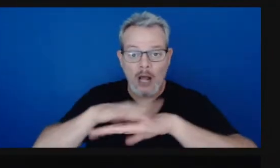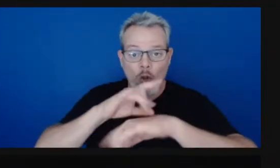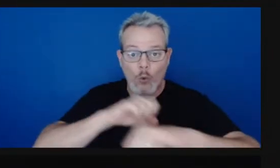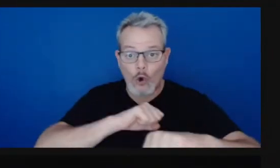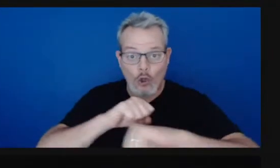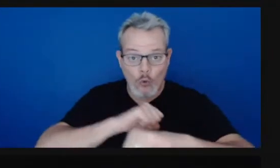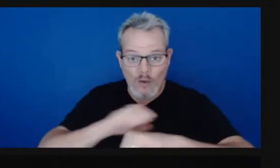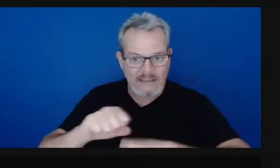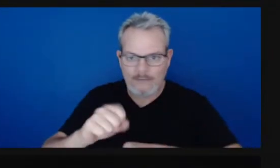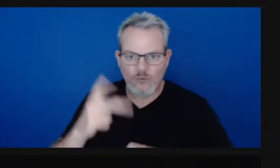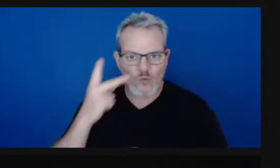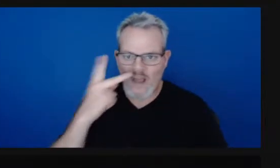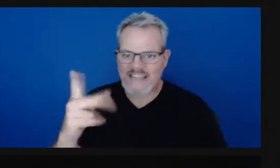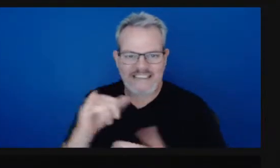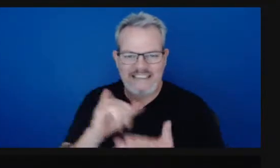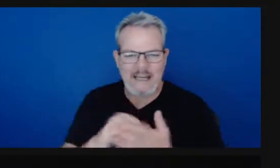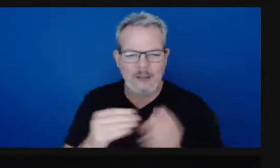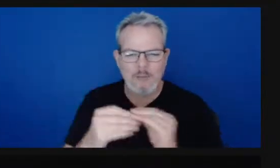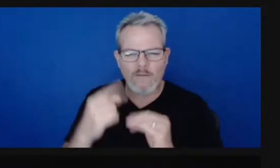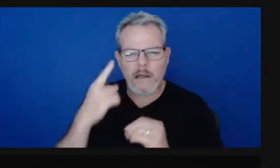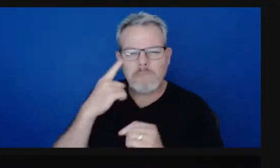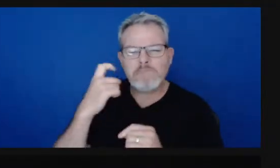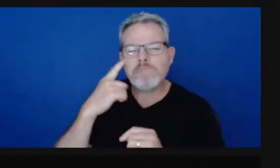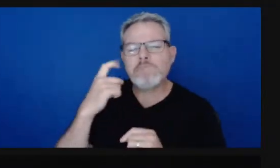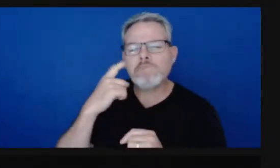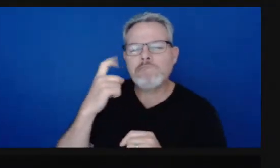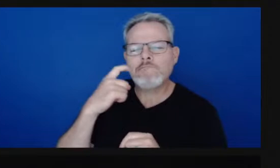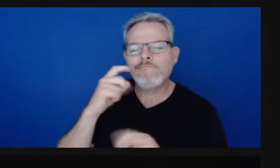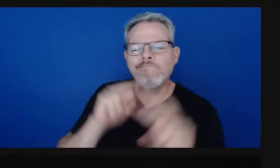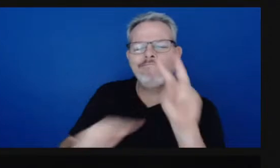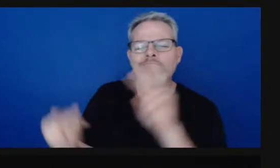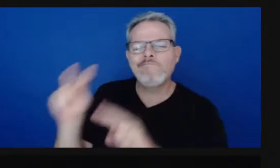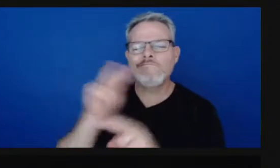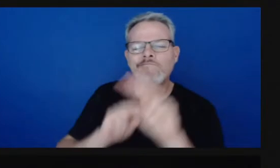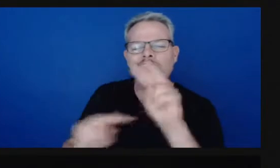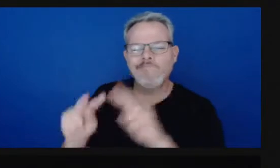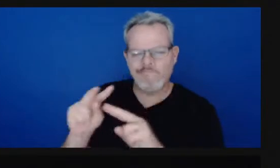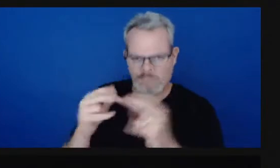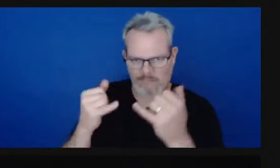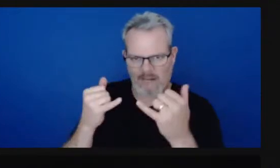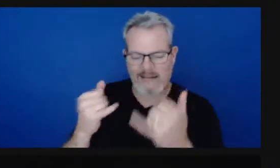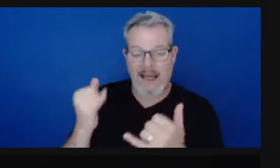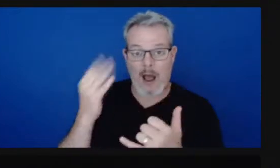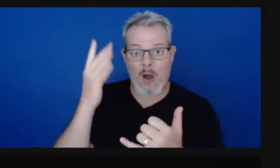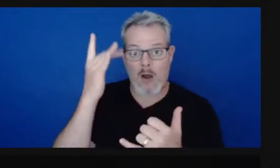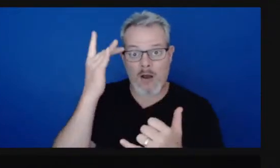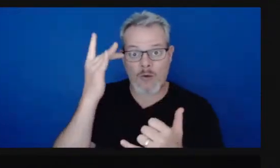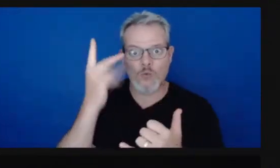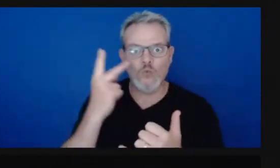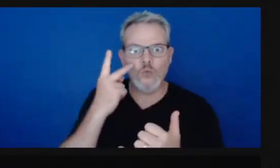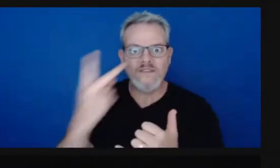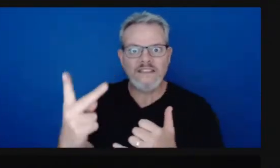a thought-provoking piece of information now, because we've seen how